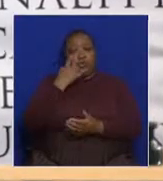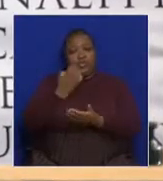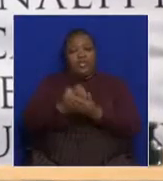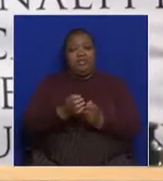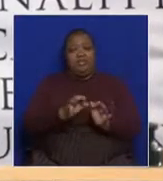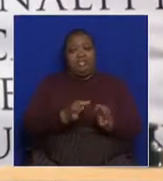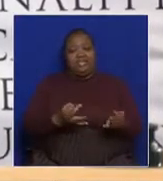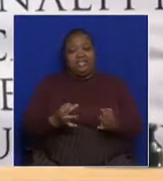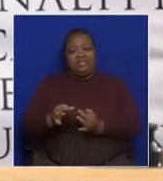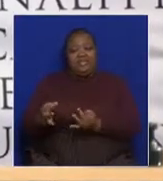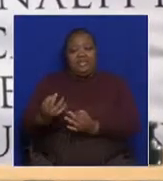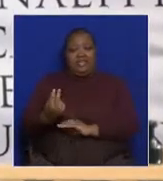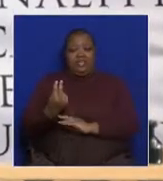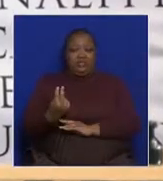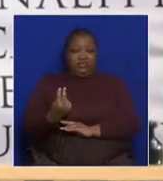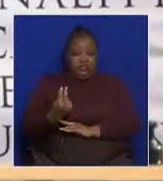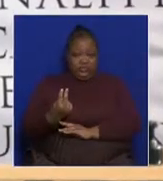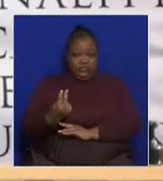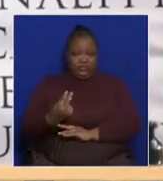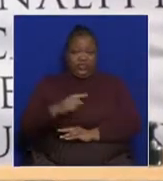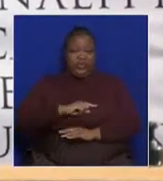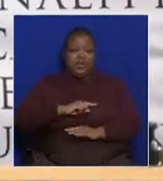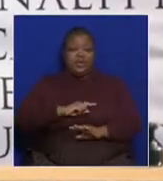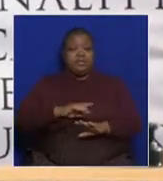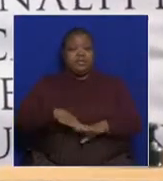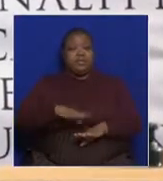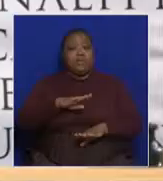Yes. Because more documents were added.